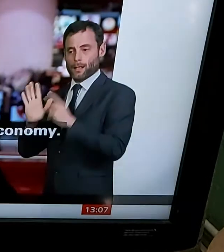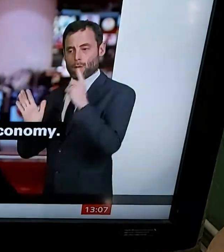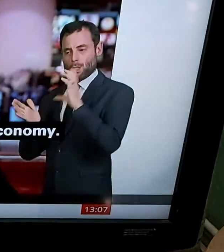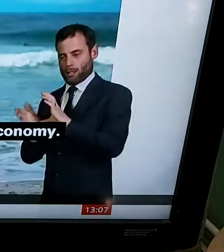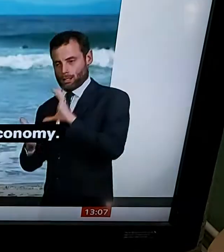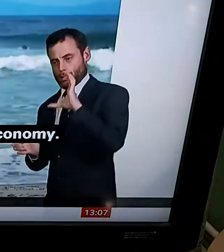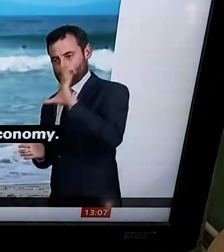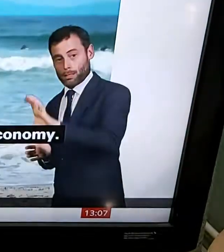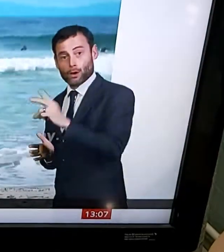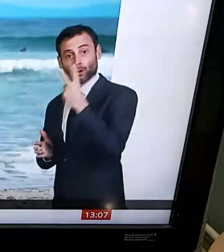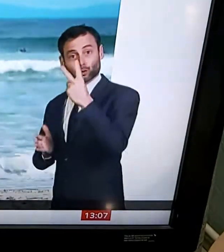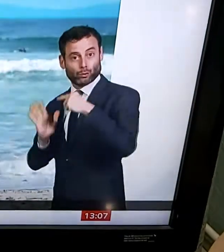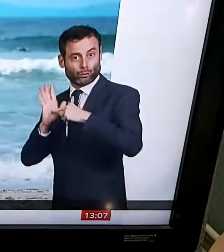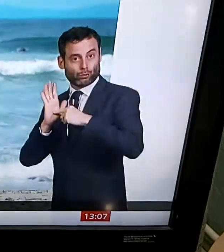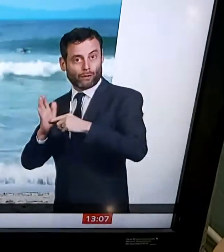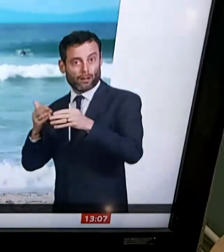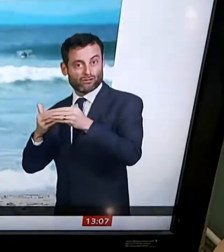reports.